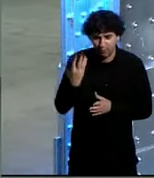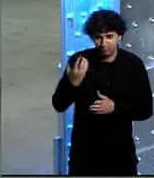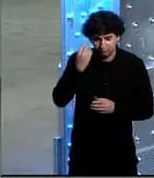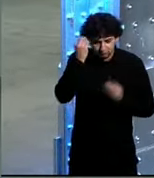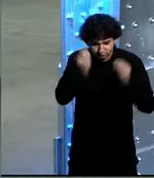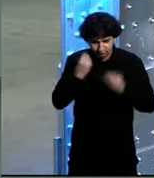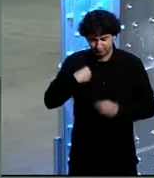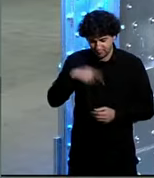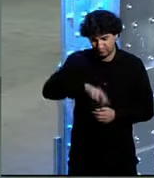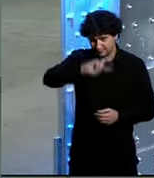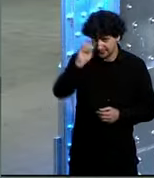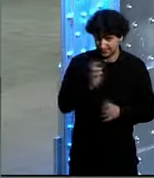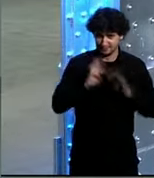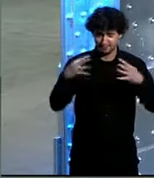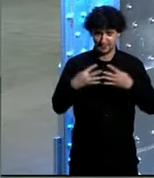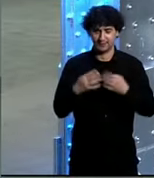dive into it.